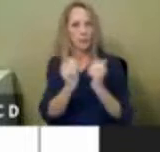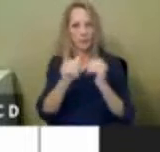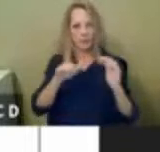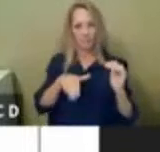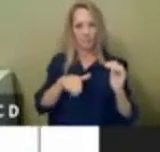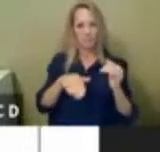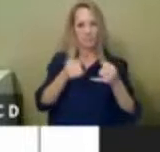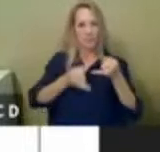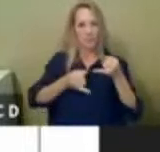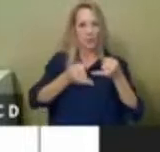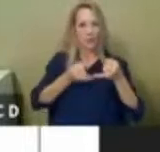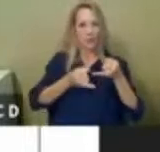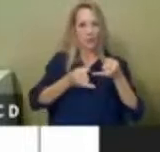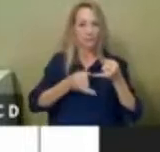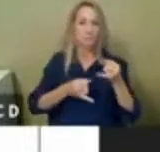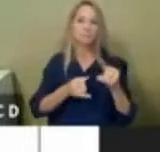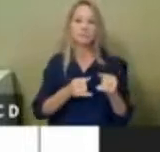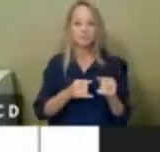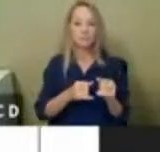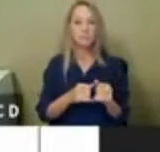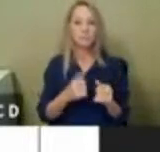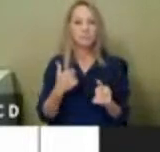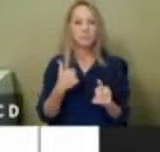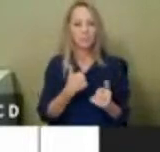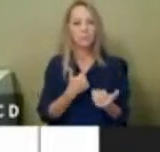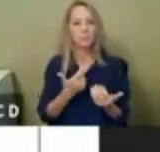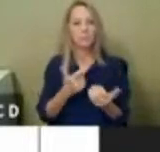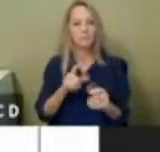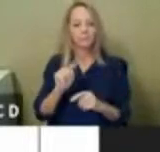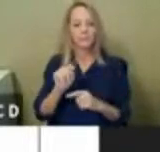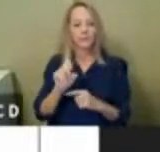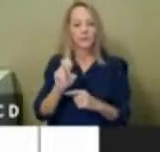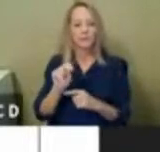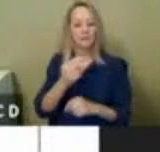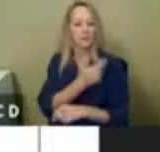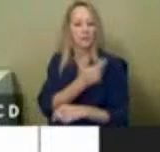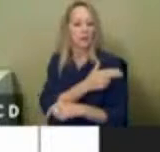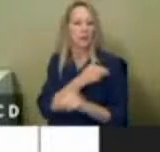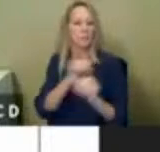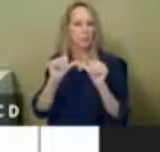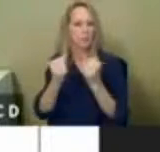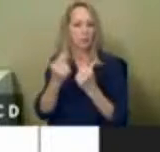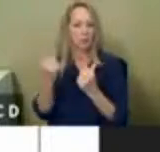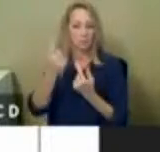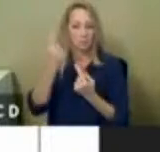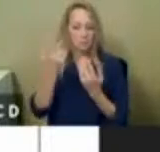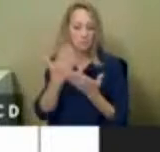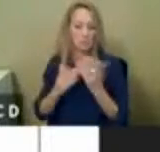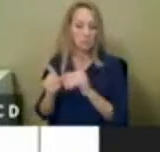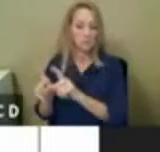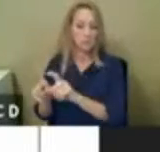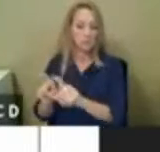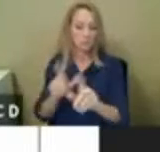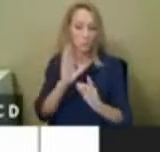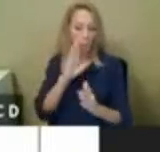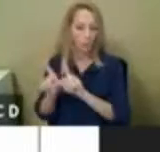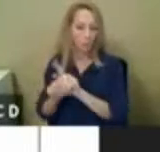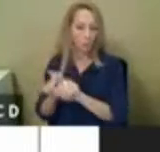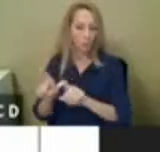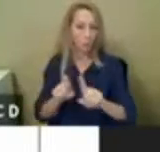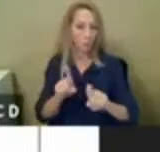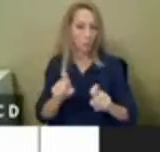we get some survey data, the Tennessee Hospital Association talked about some survey information that of those people who